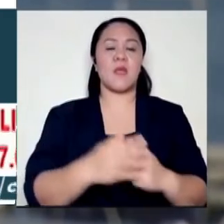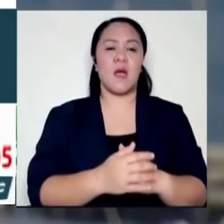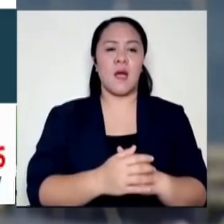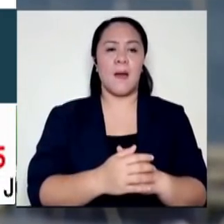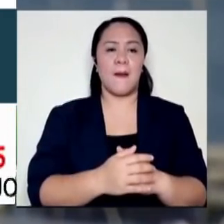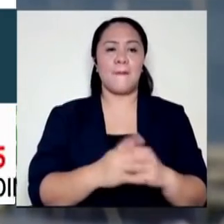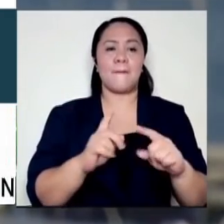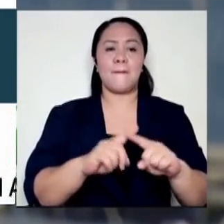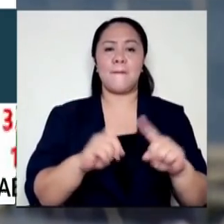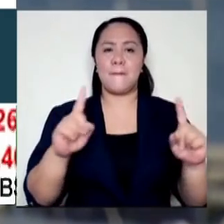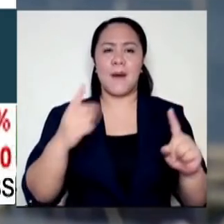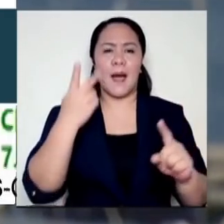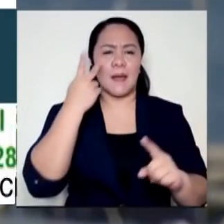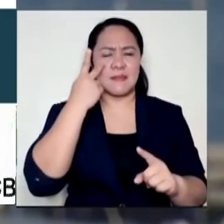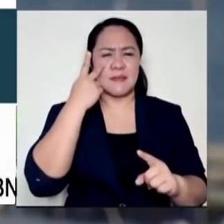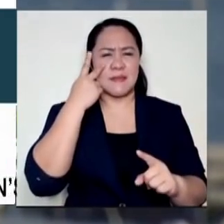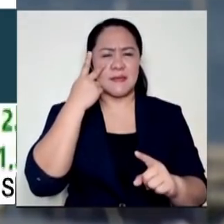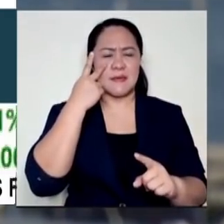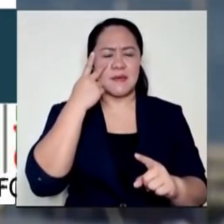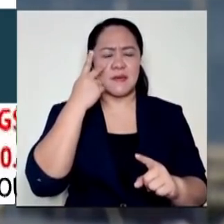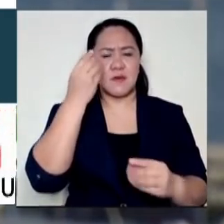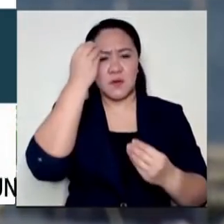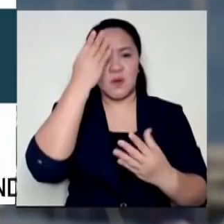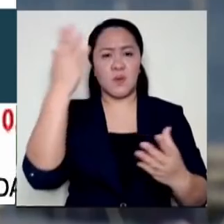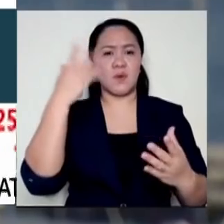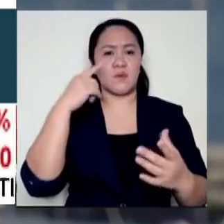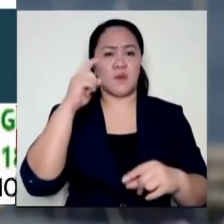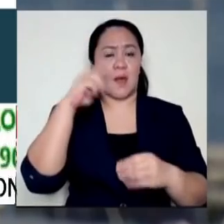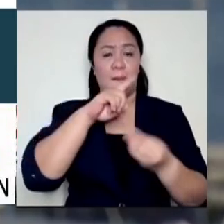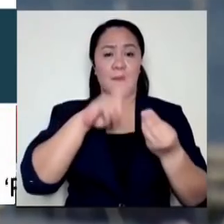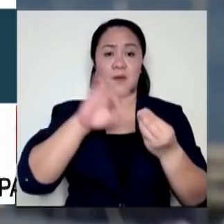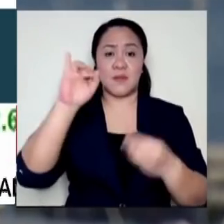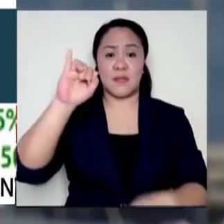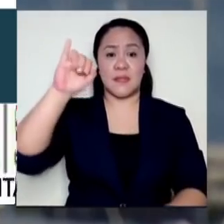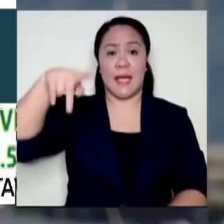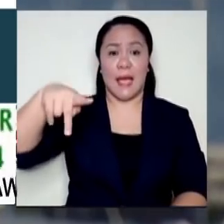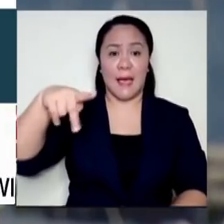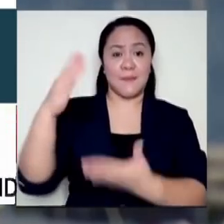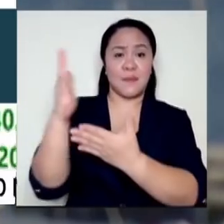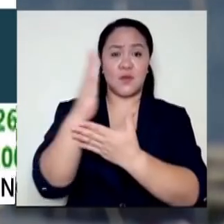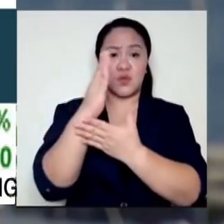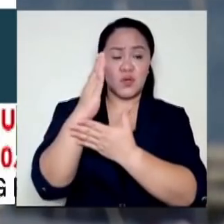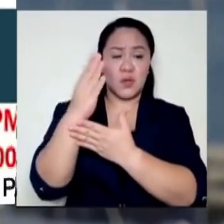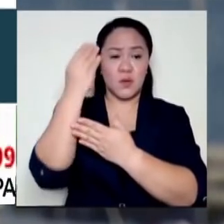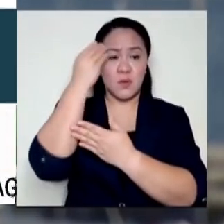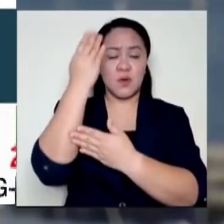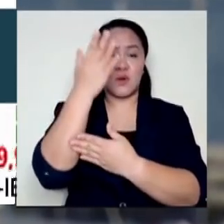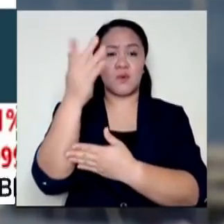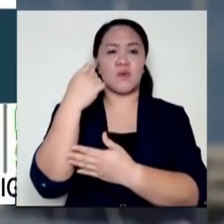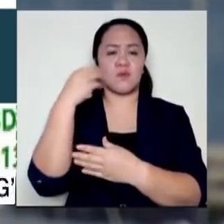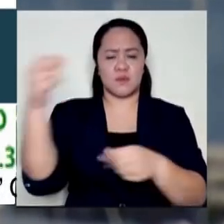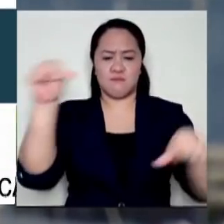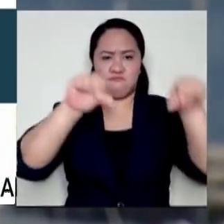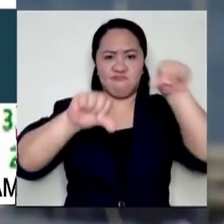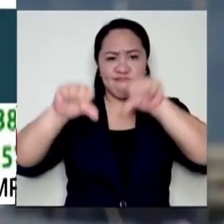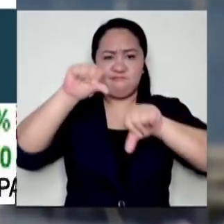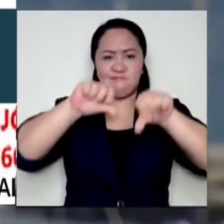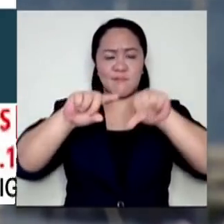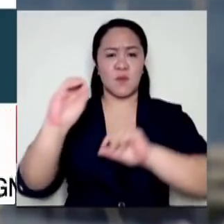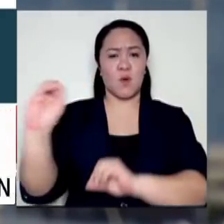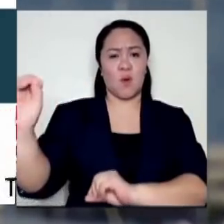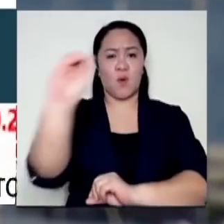And we also need them to share the intellectual property. Developing countries need the rights and the recipes to make their own vaccines, not relying